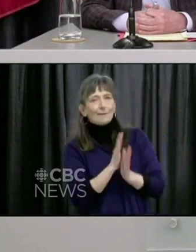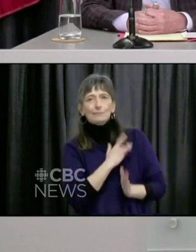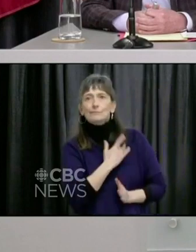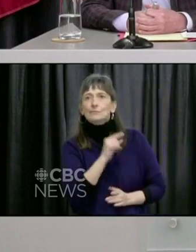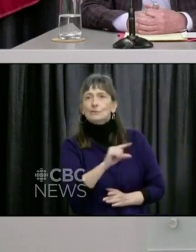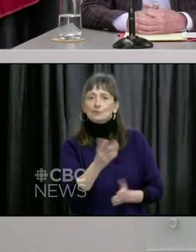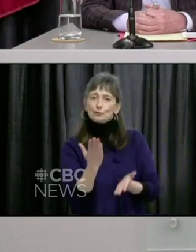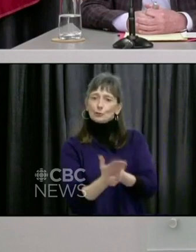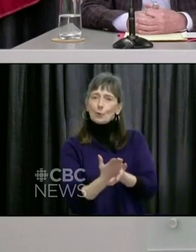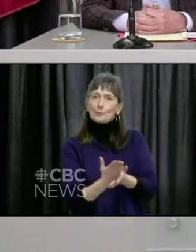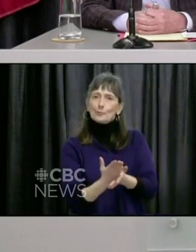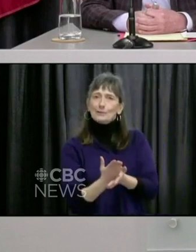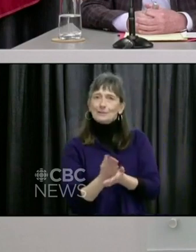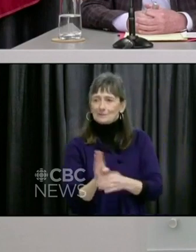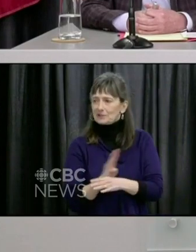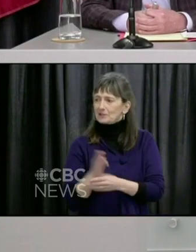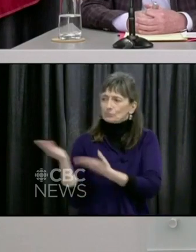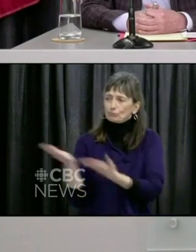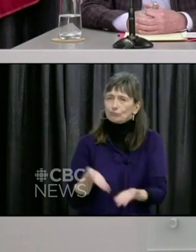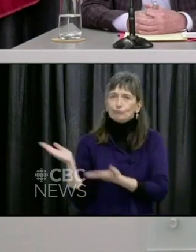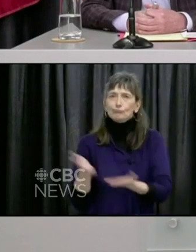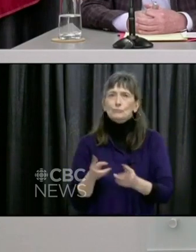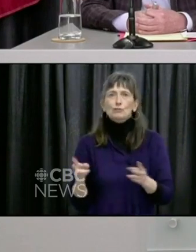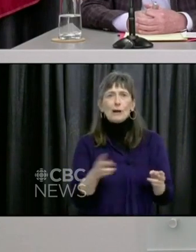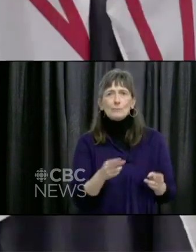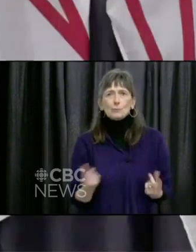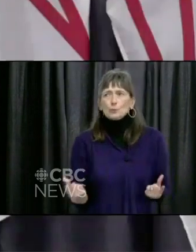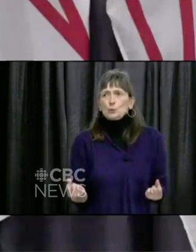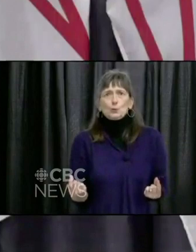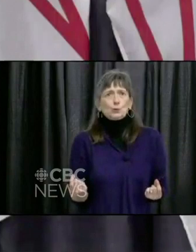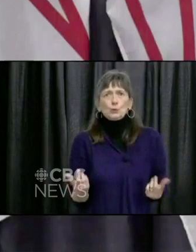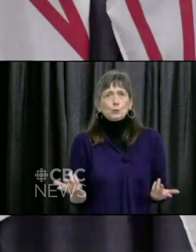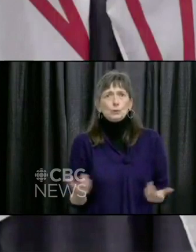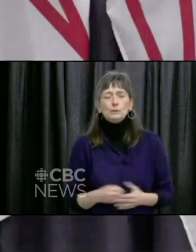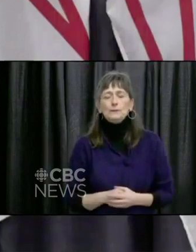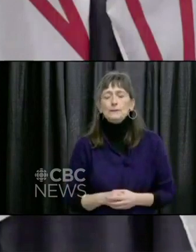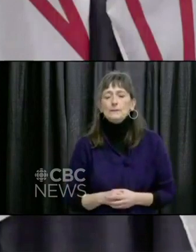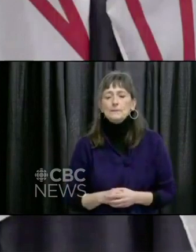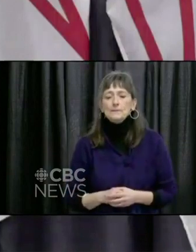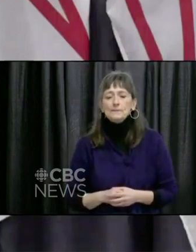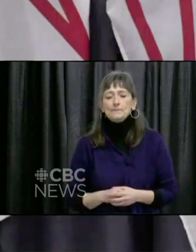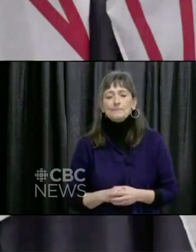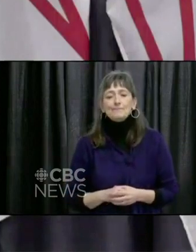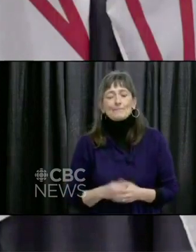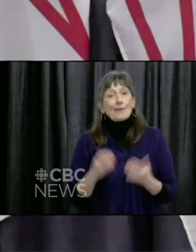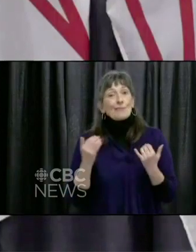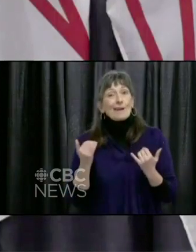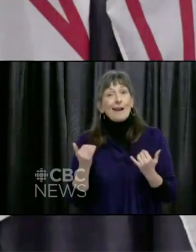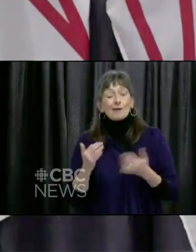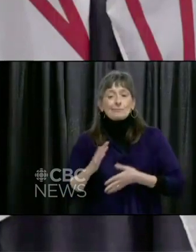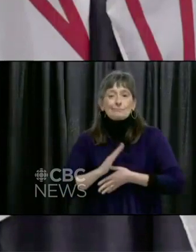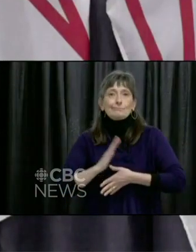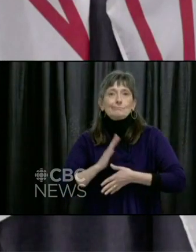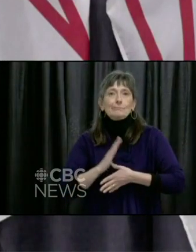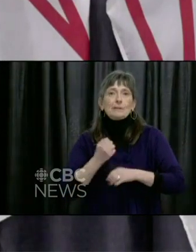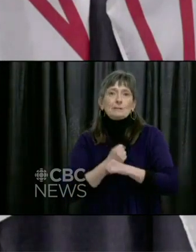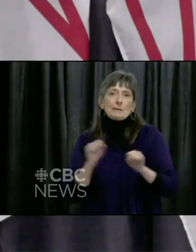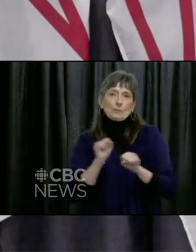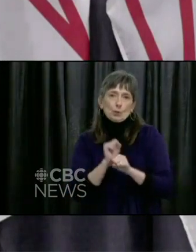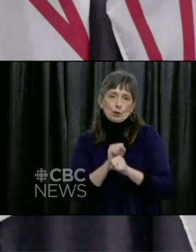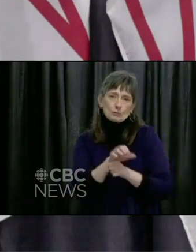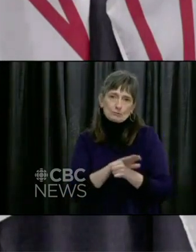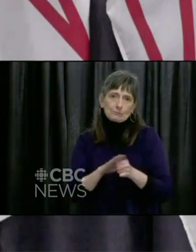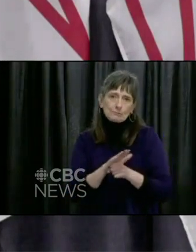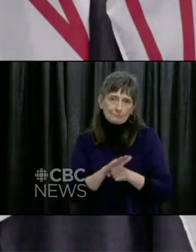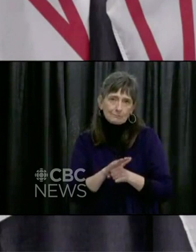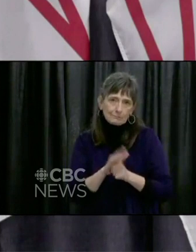this. What is government doing in this situation? So right now, this is about the safety of workers and a safe workplace for